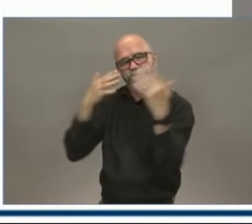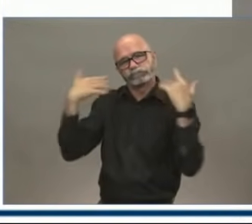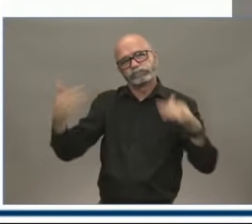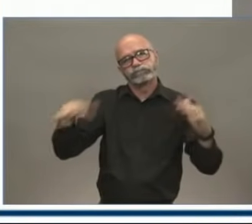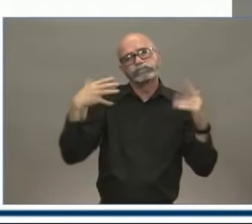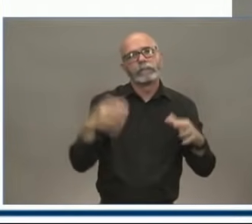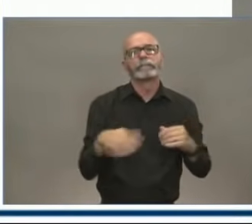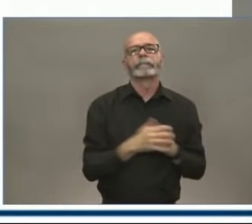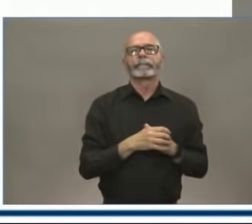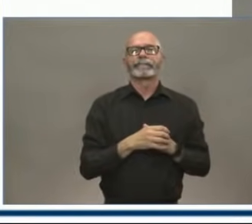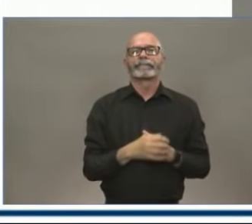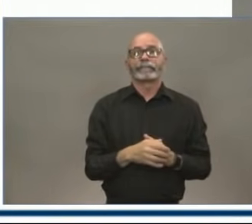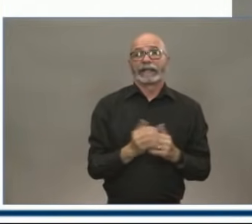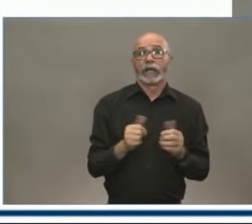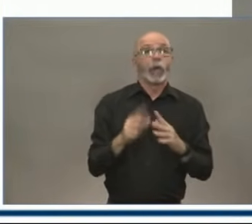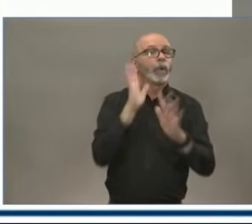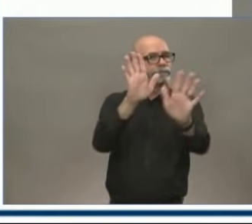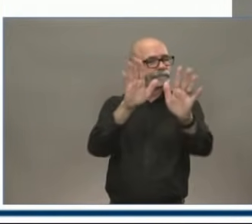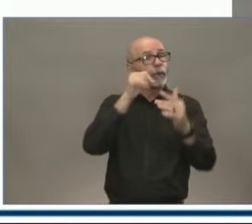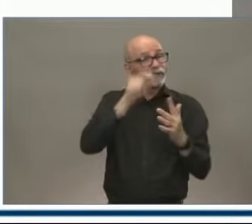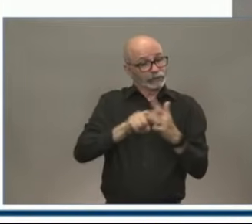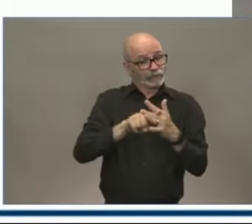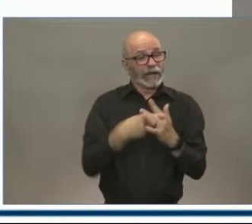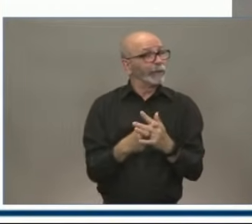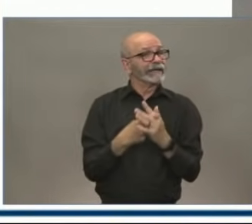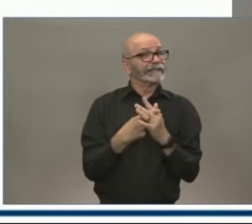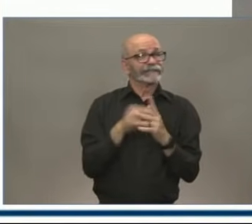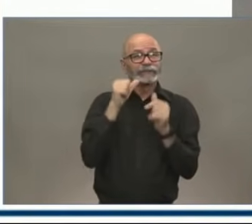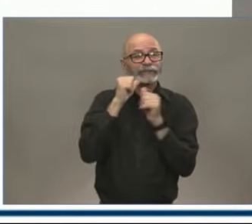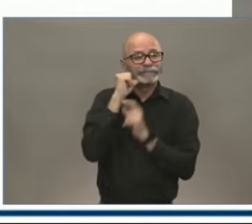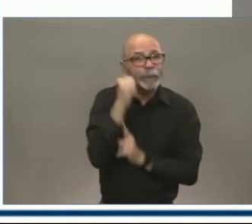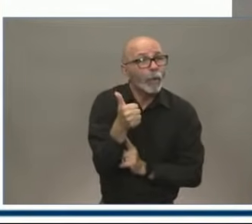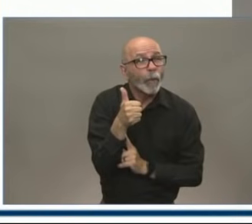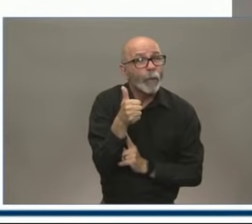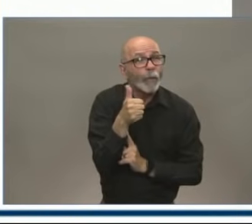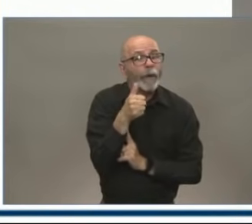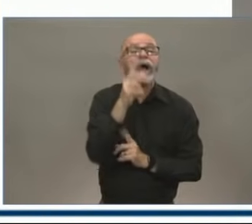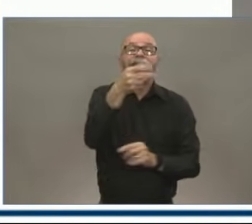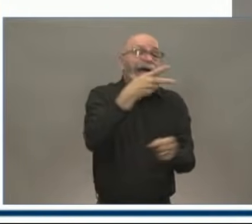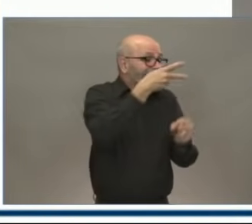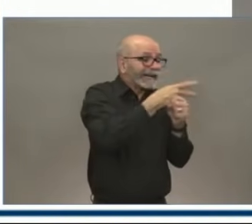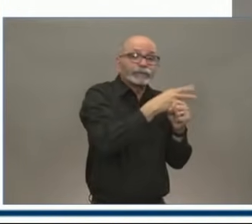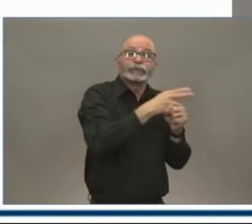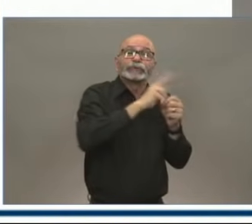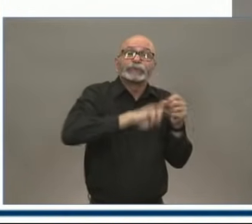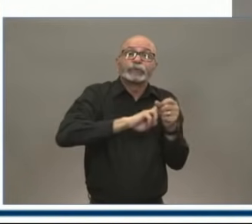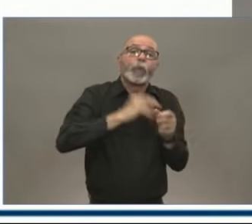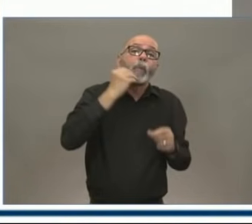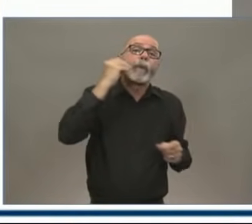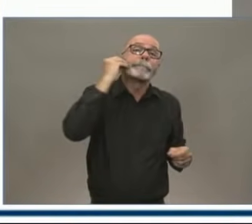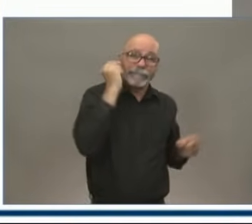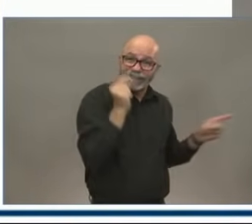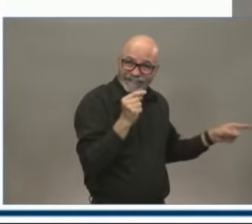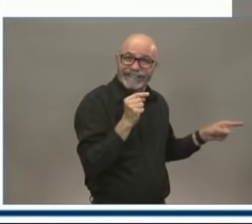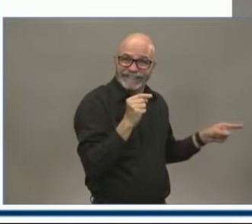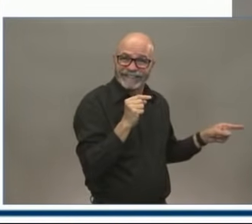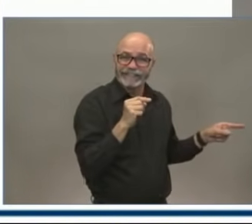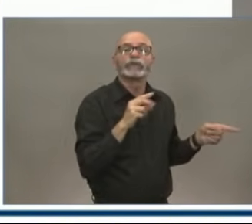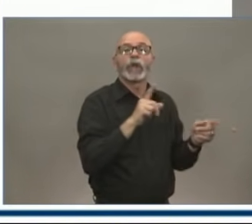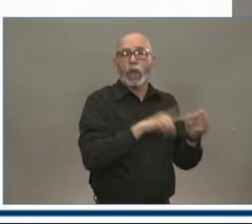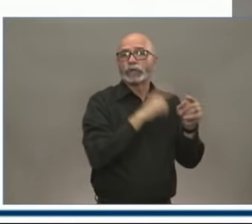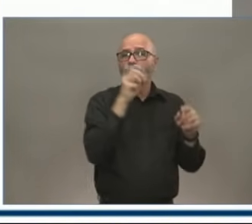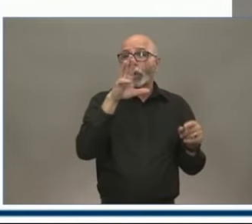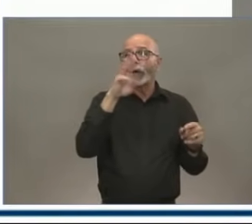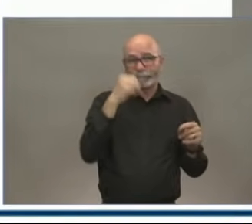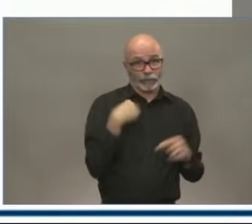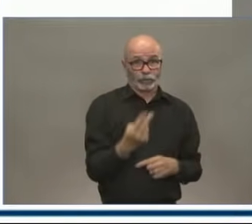Effective tomorrow, we're reducing the number of designated caregivers for residents in long-term care facilities from 2 to 1.